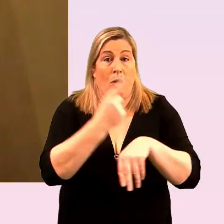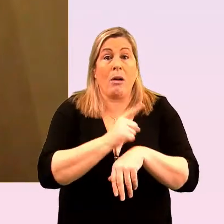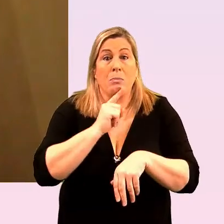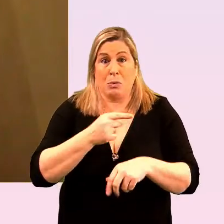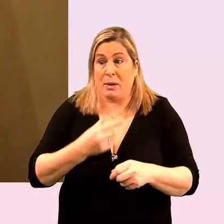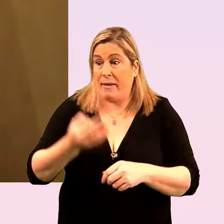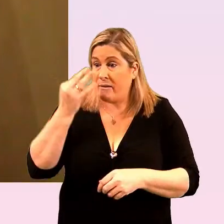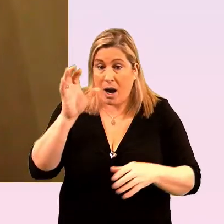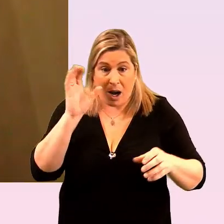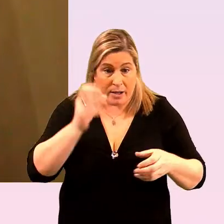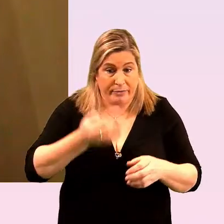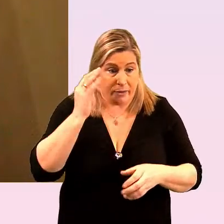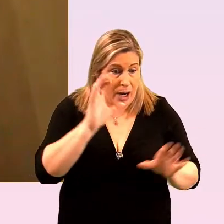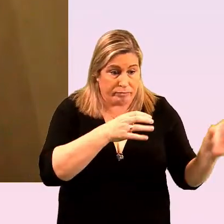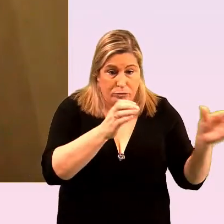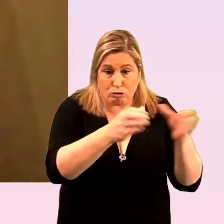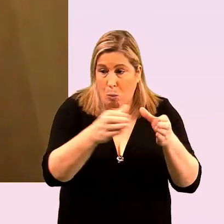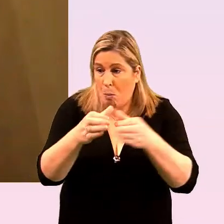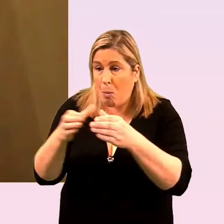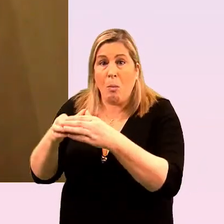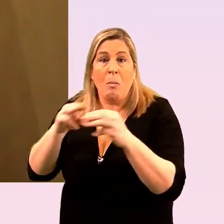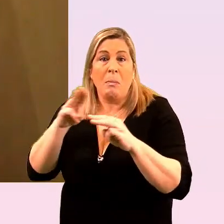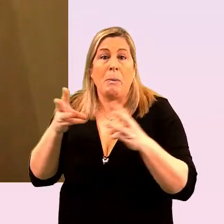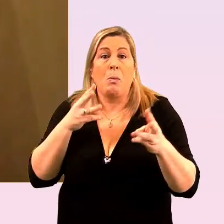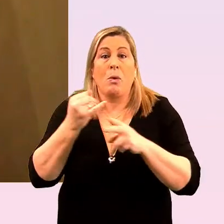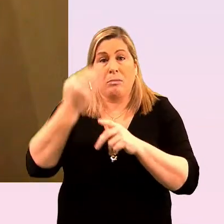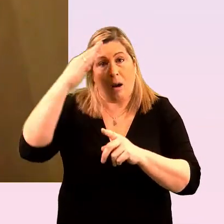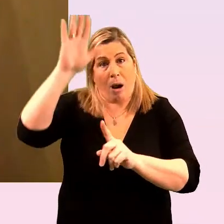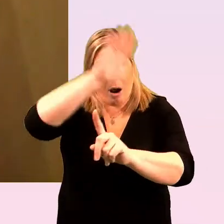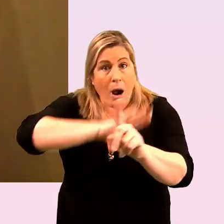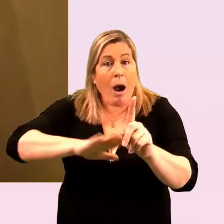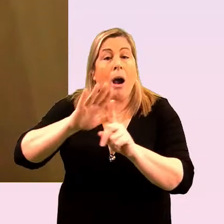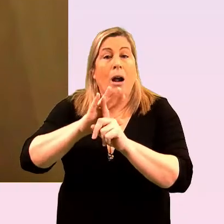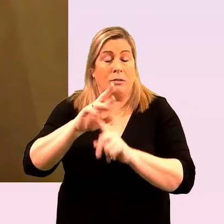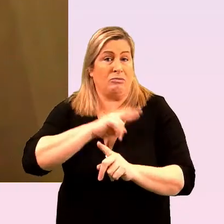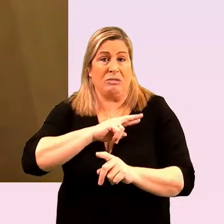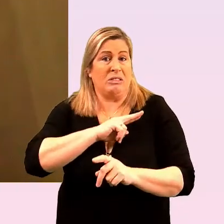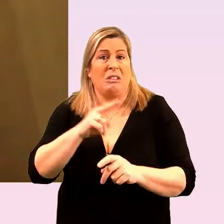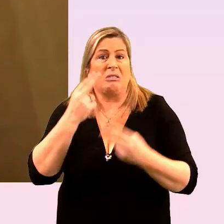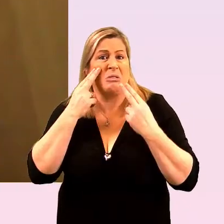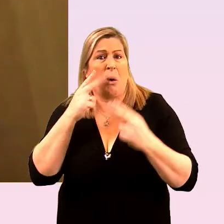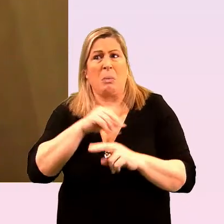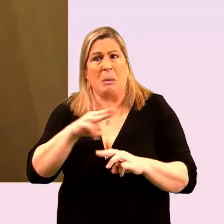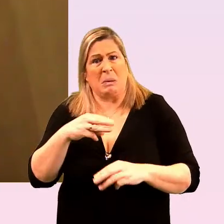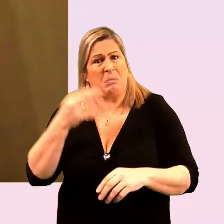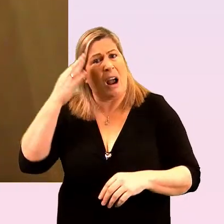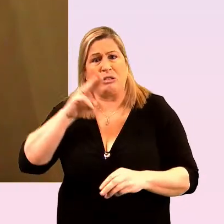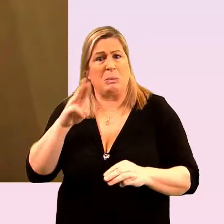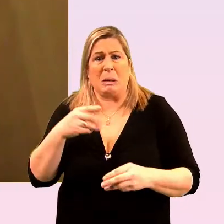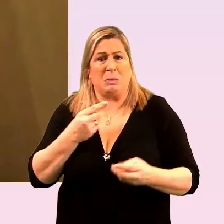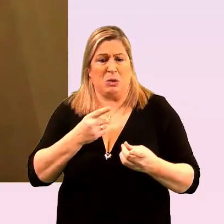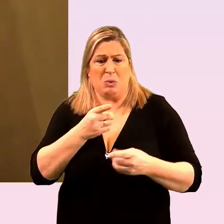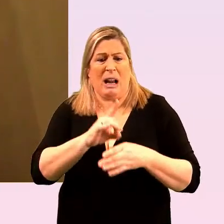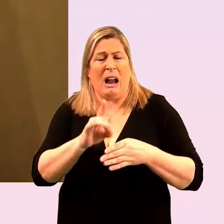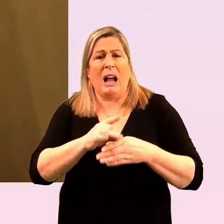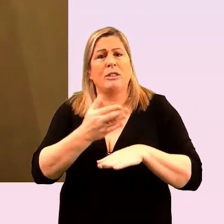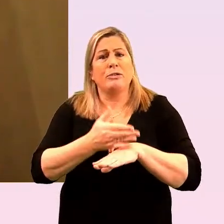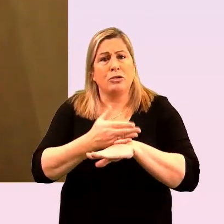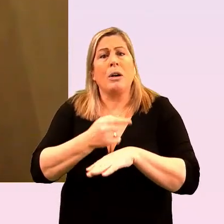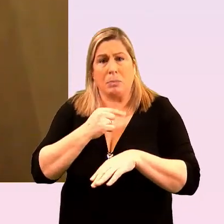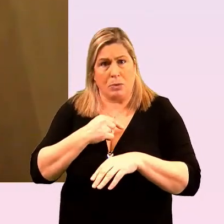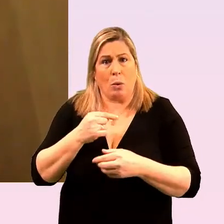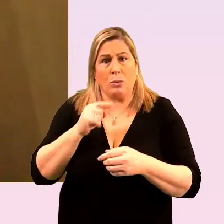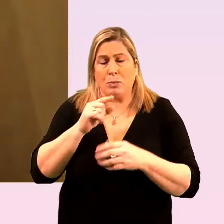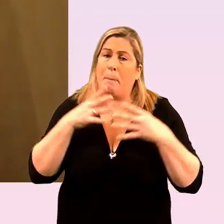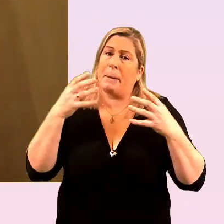of people to work from within Ireland, where it would have been not really jobs that Irish people do generally. And so that was a very